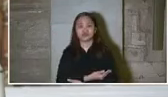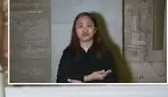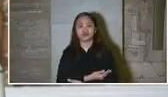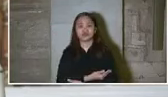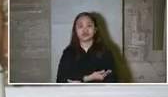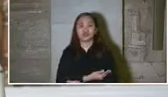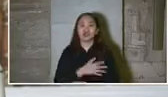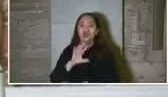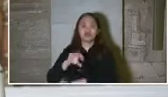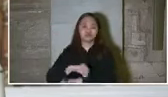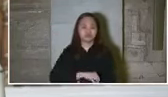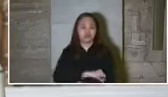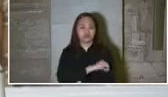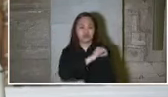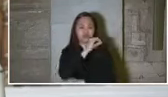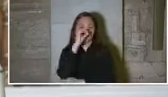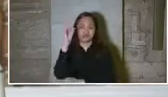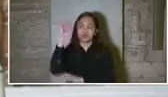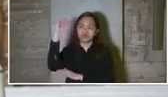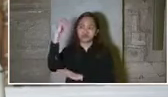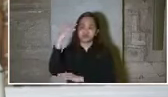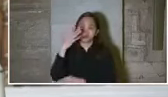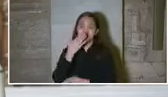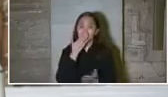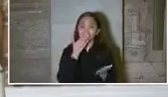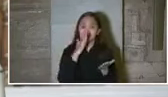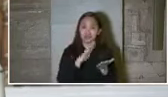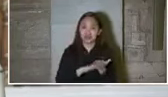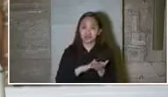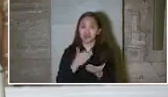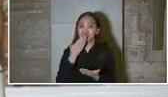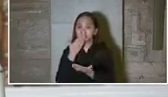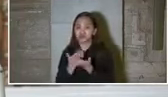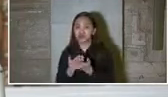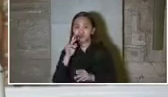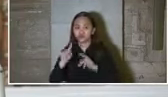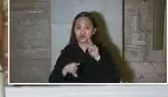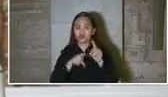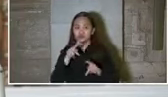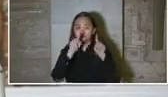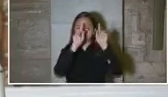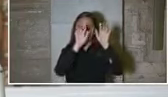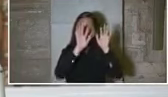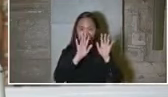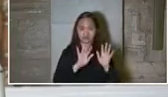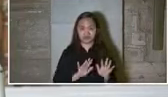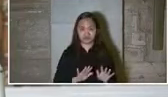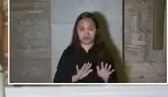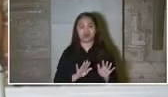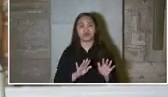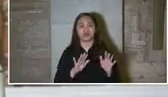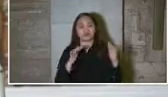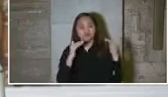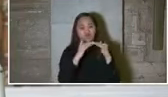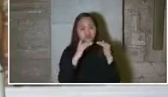bad and the good, and causes rain to fall on the just and the